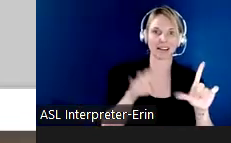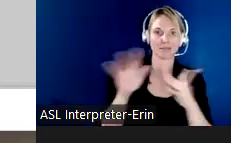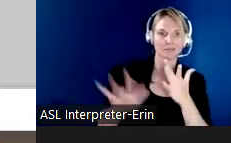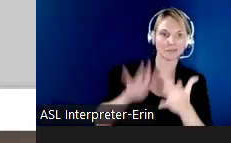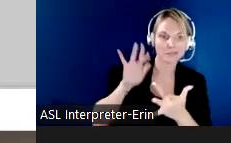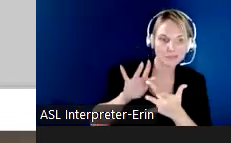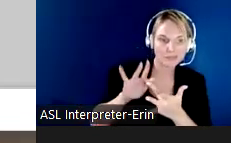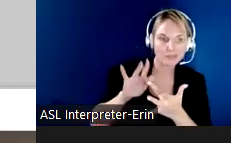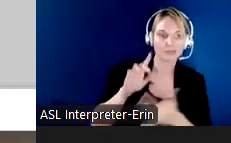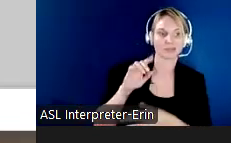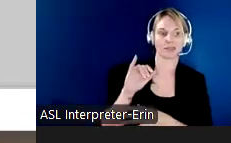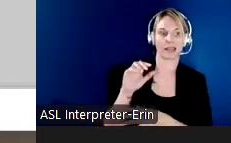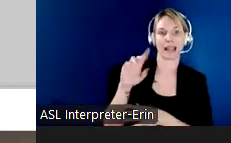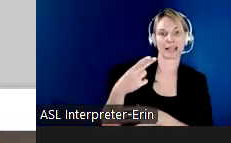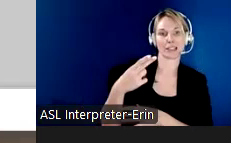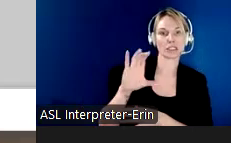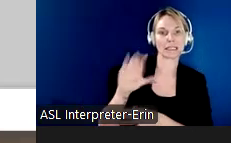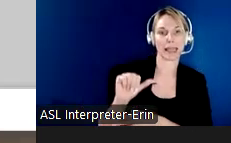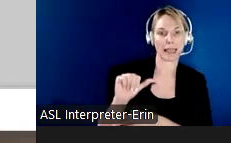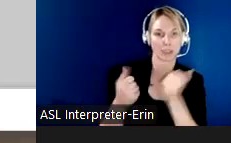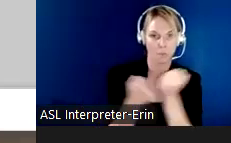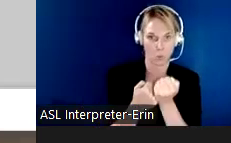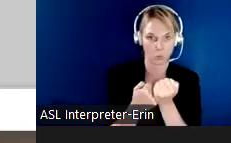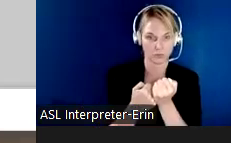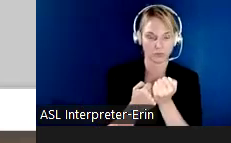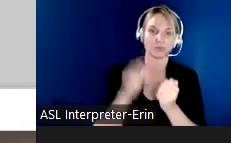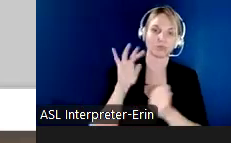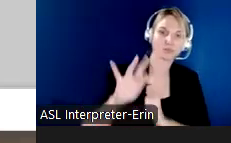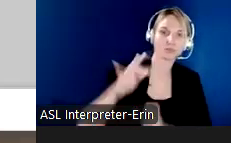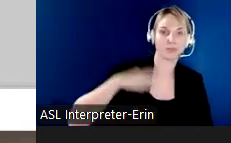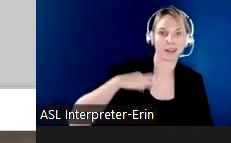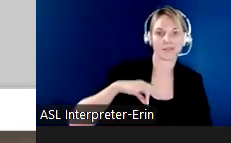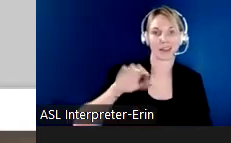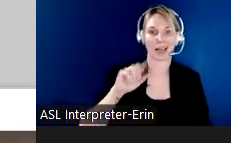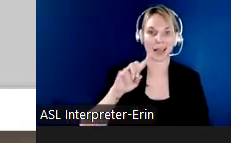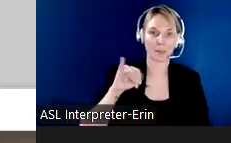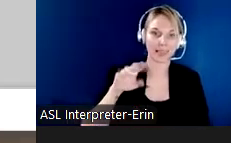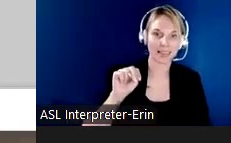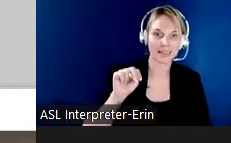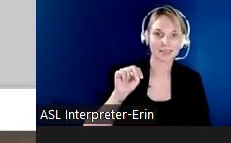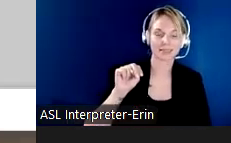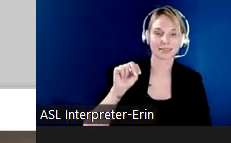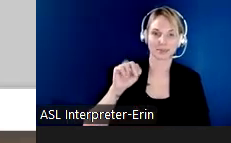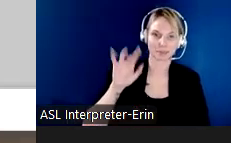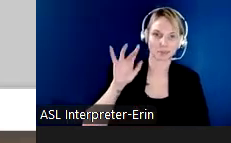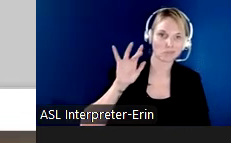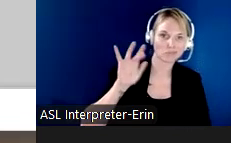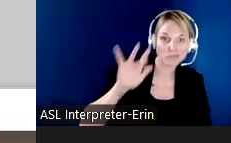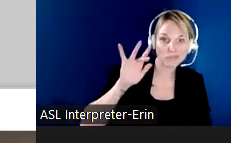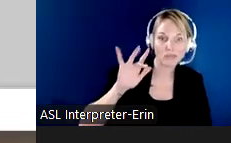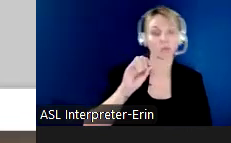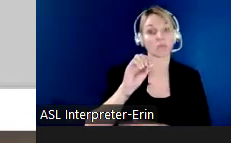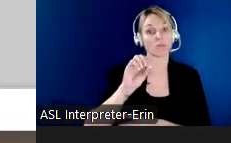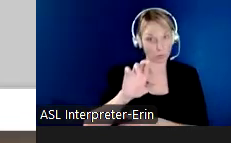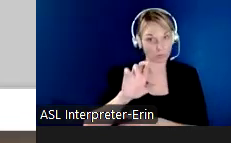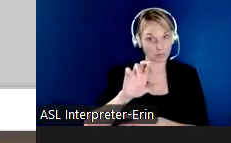assistance through HCA support, and you want to make sure to select the Benefits Administrator inquiry tile when you go to that website, or alternatively, you